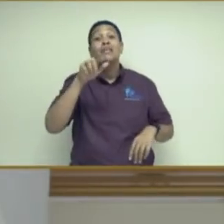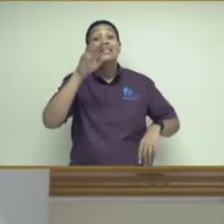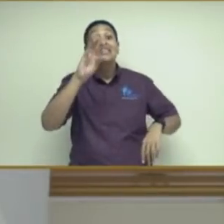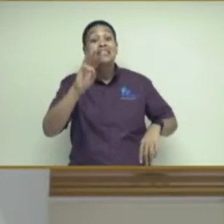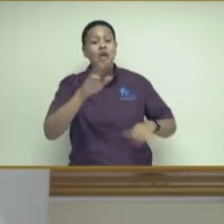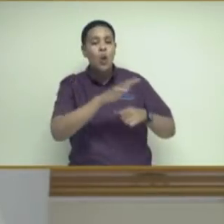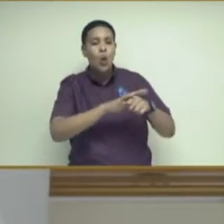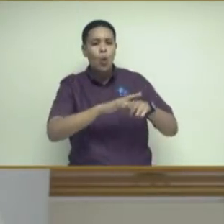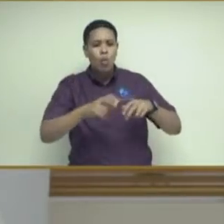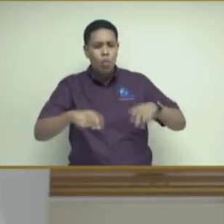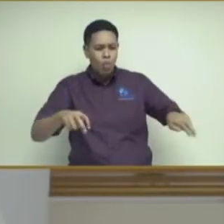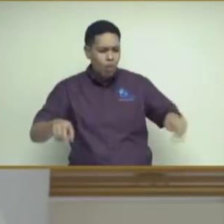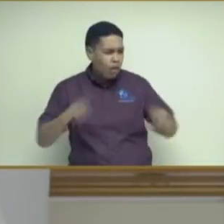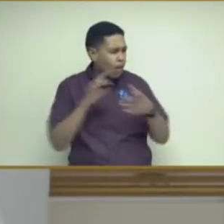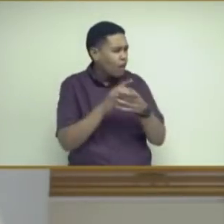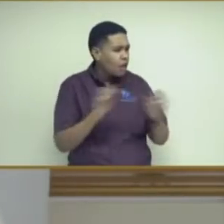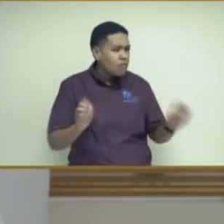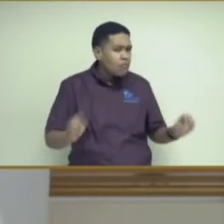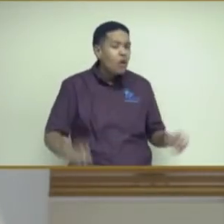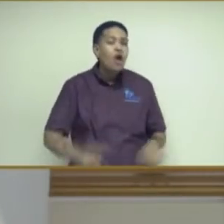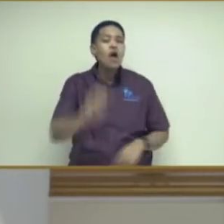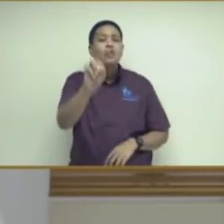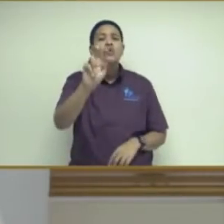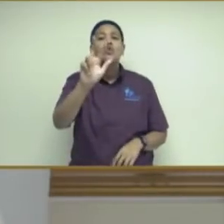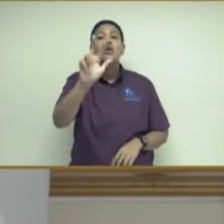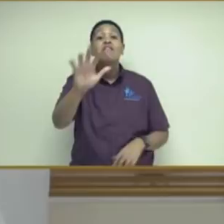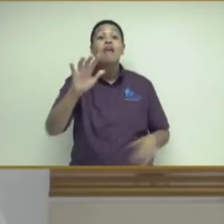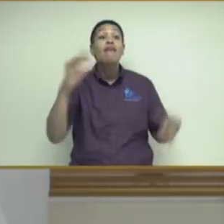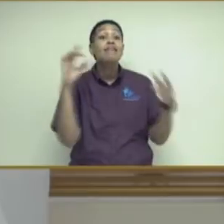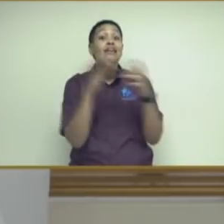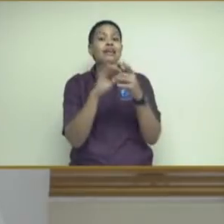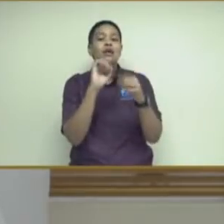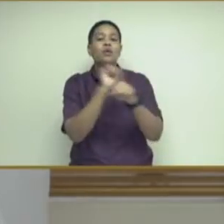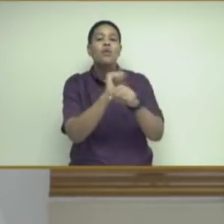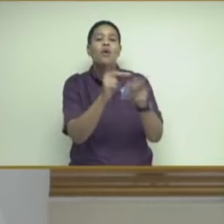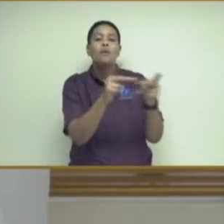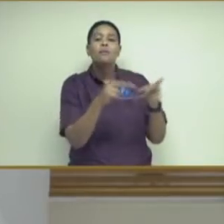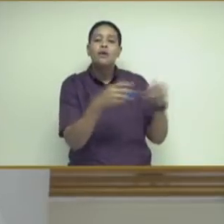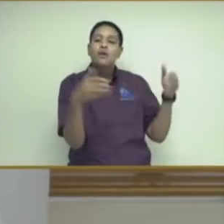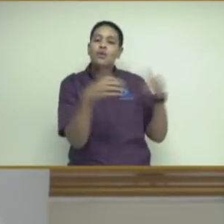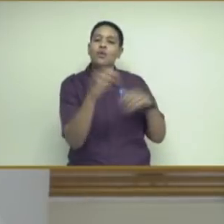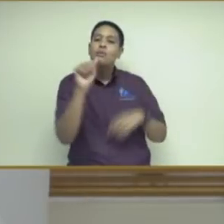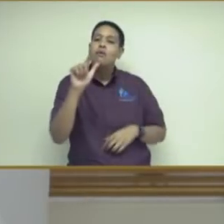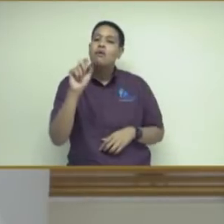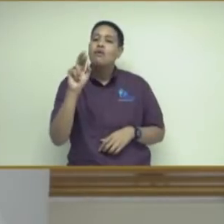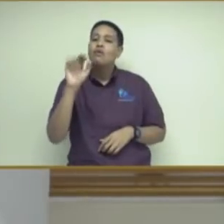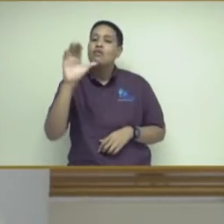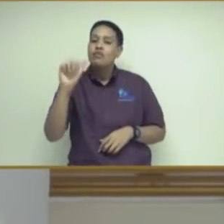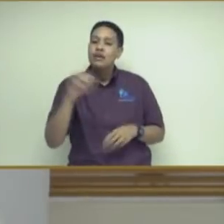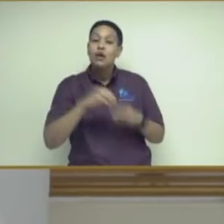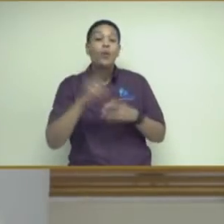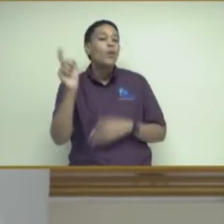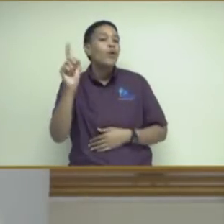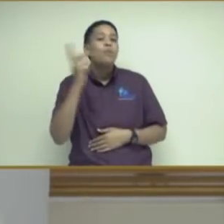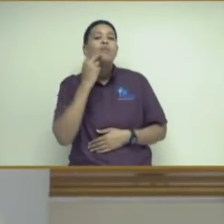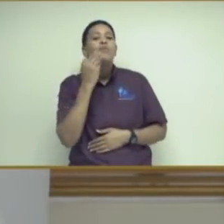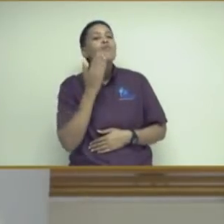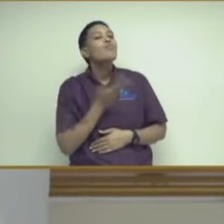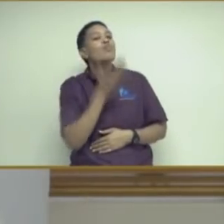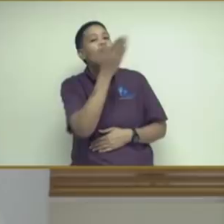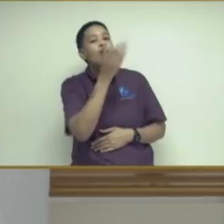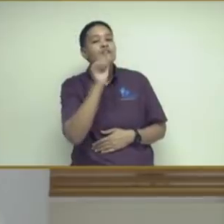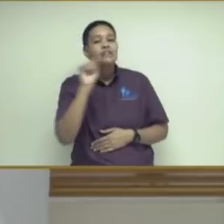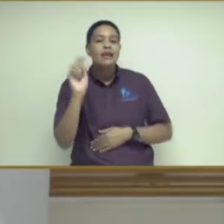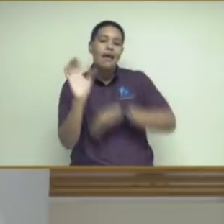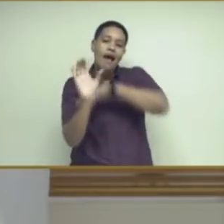linked, and 235 are linked to a workplace cluster. And of course, we know the workplace cluster is in Portmore, St.